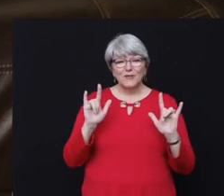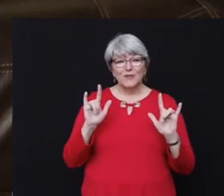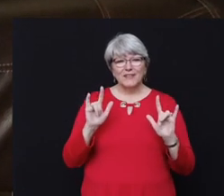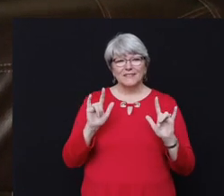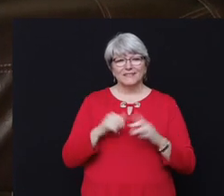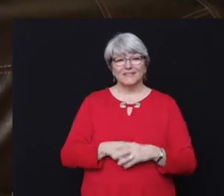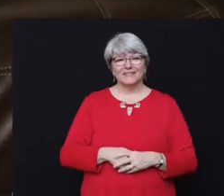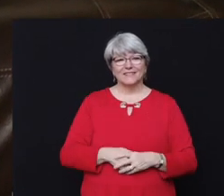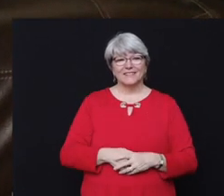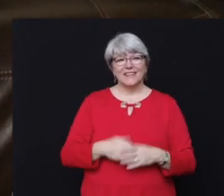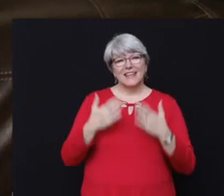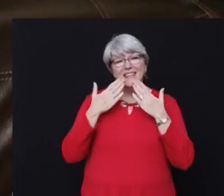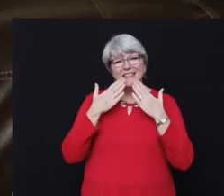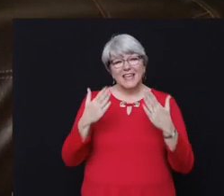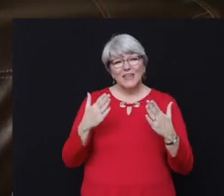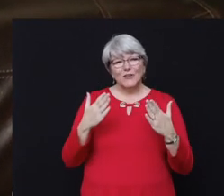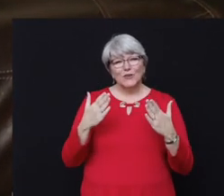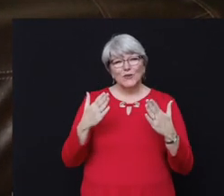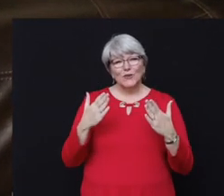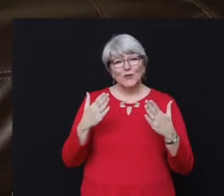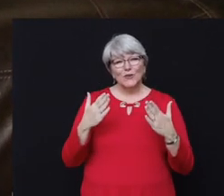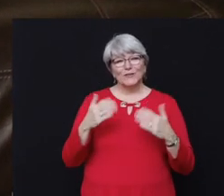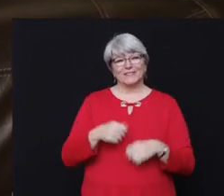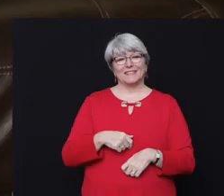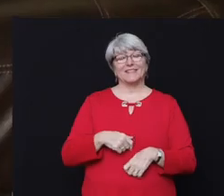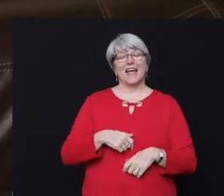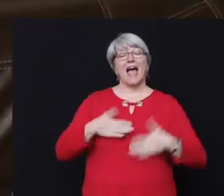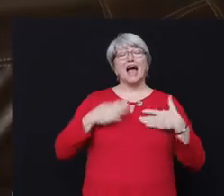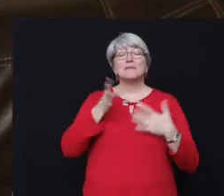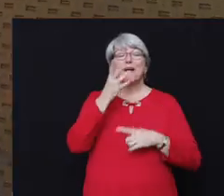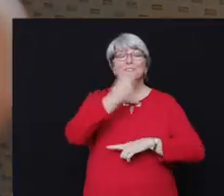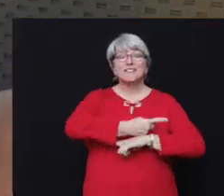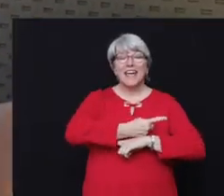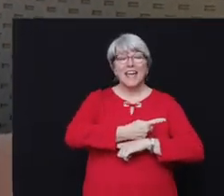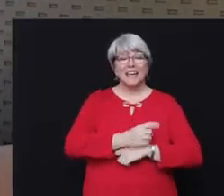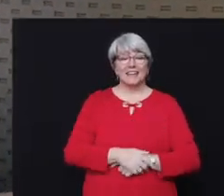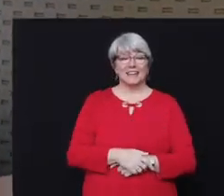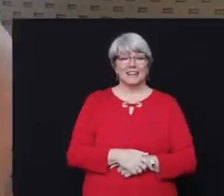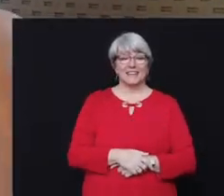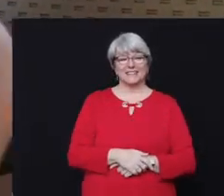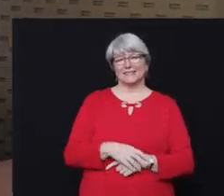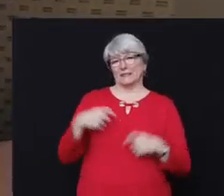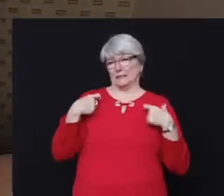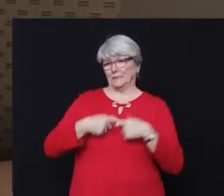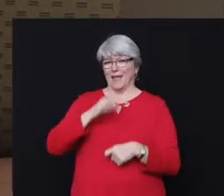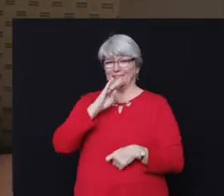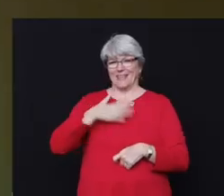world. Thank you for caring about how we feel. Happy Mother's Day. Feliz Dia de la